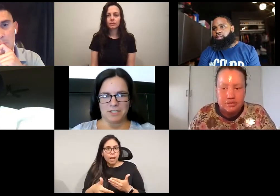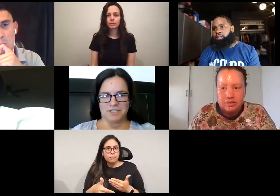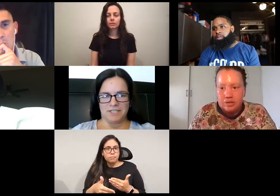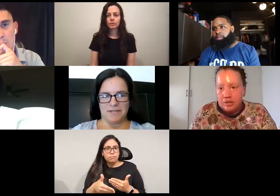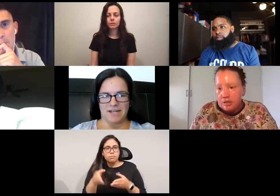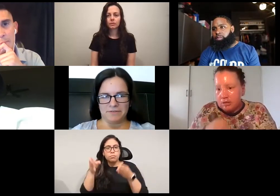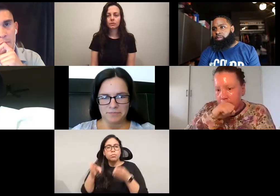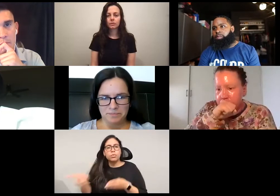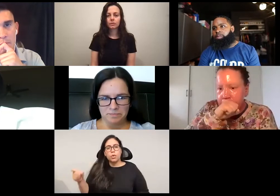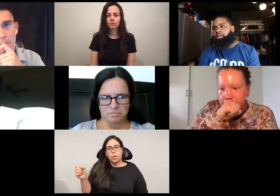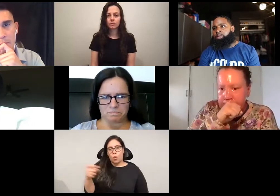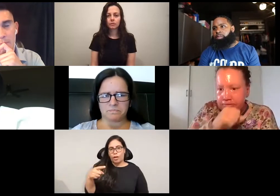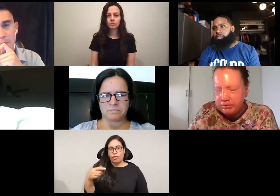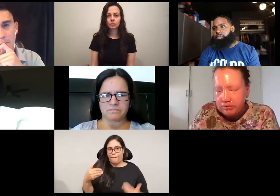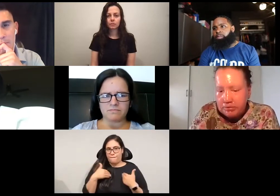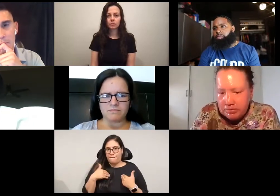attendee question that we have.